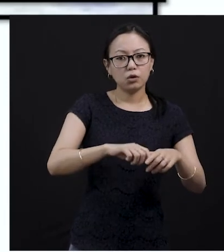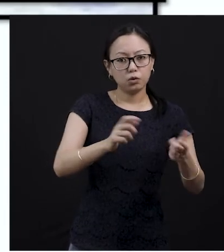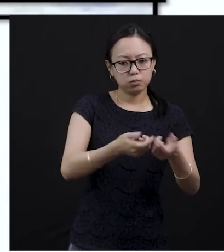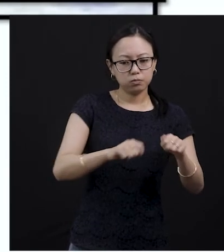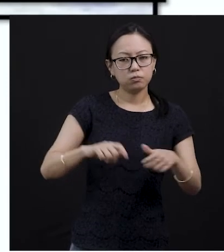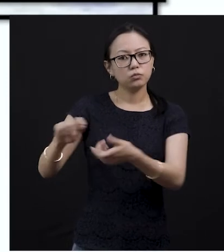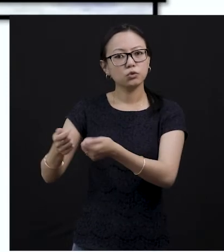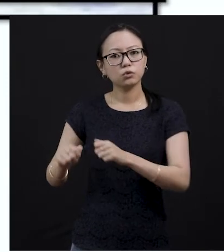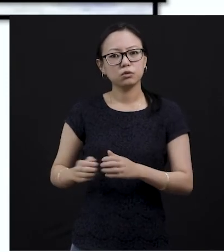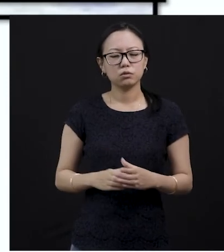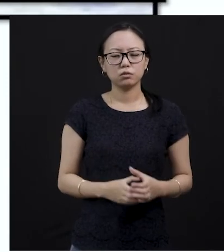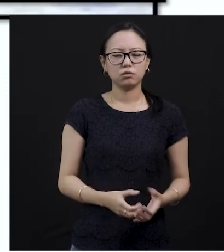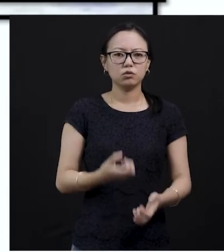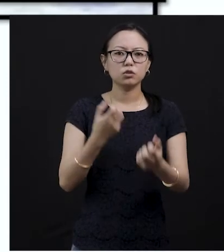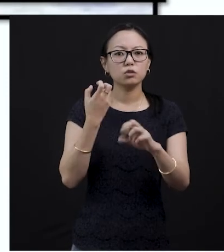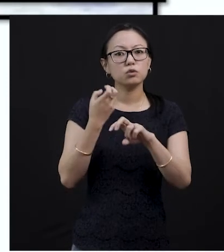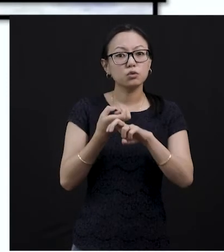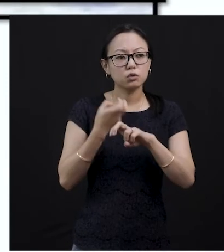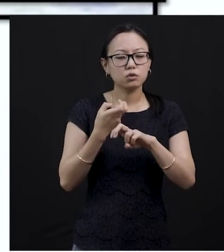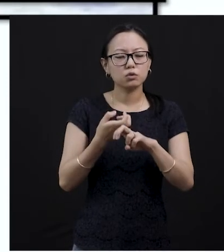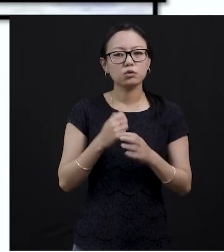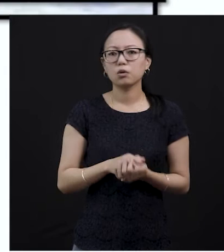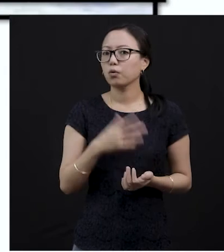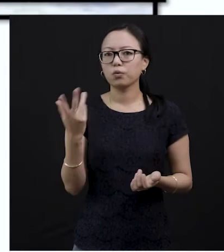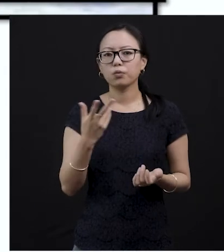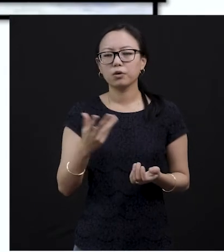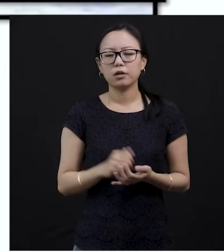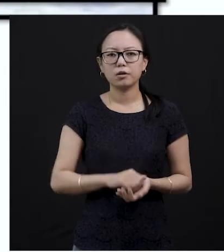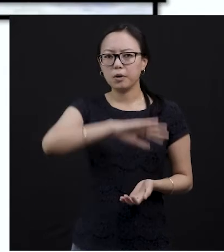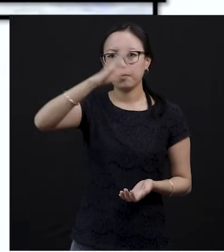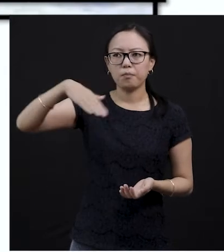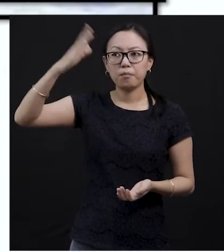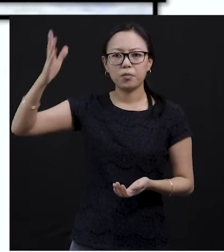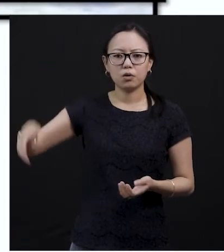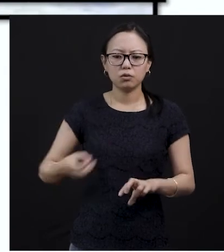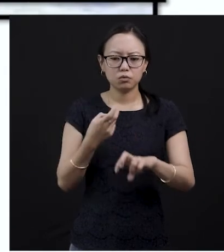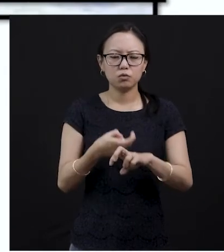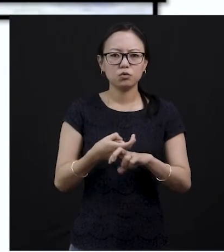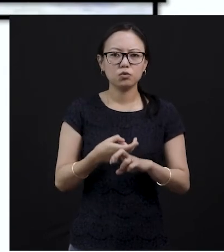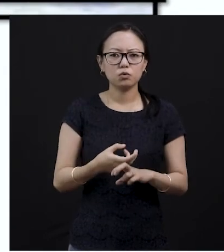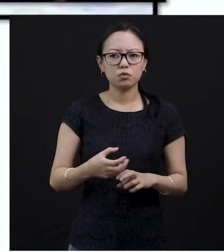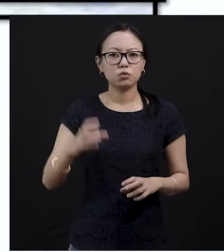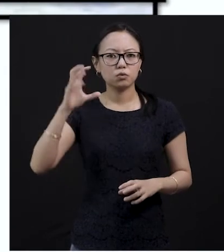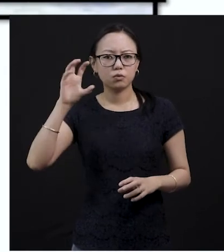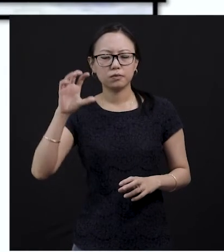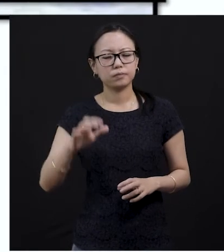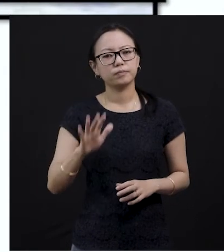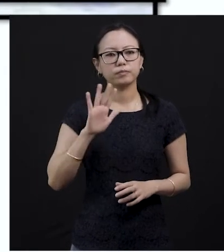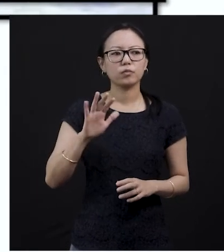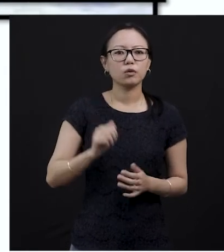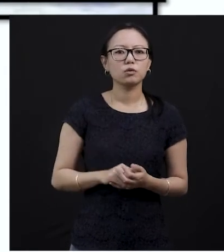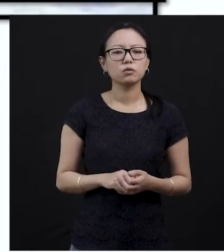Why? Because rocky. The mountains are rocky, and in order to run up the Rocky Mountains, they